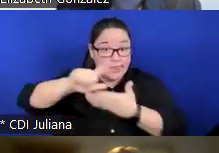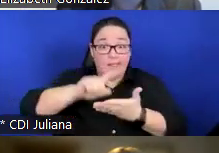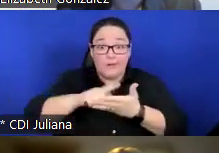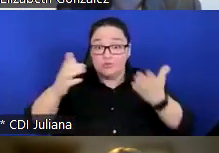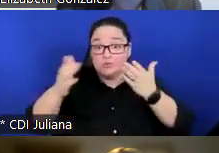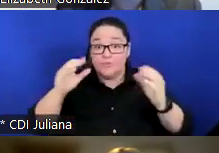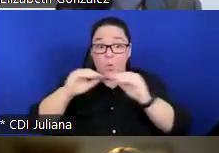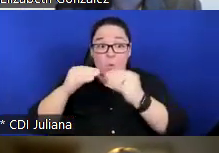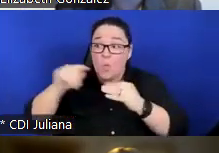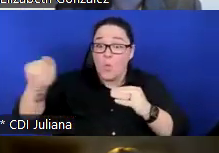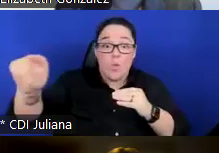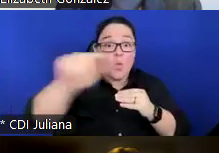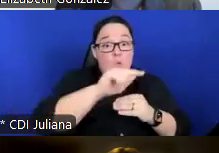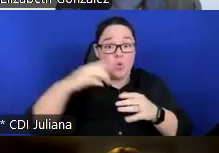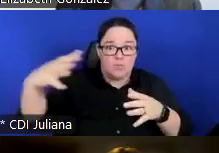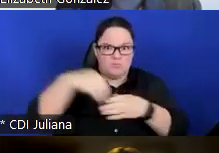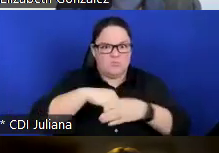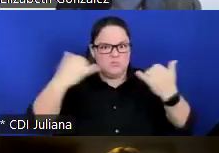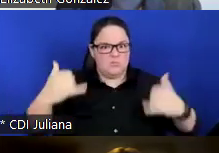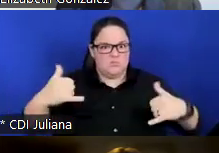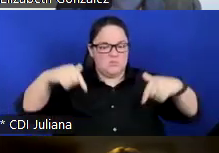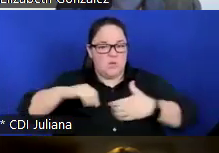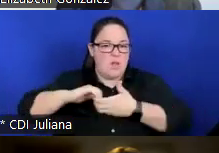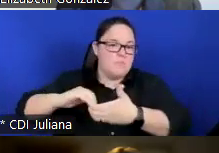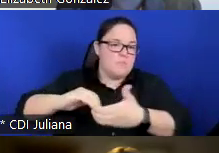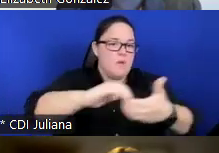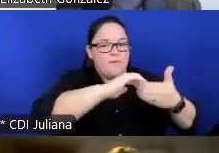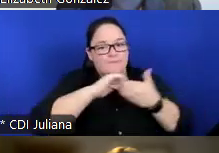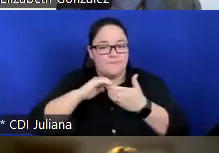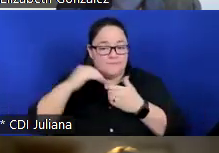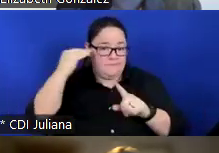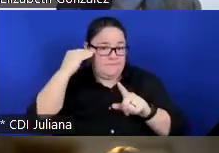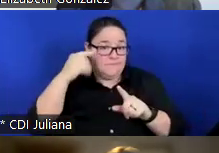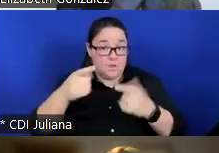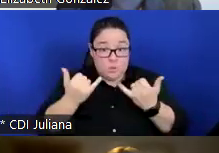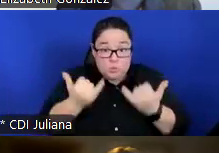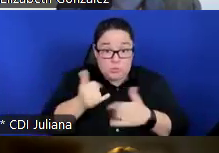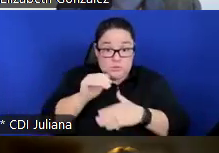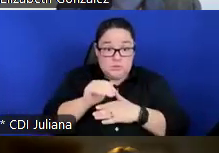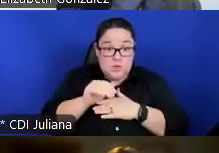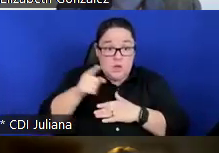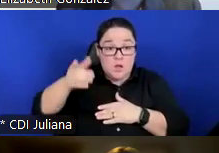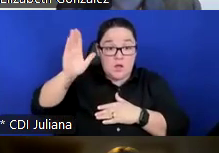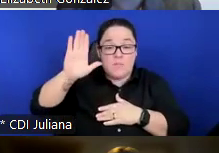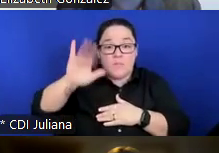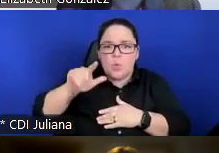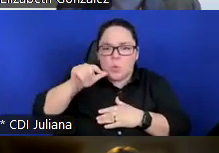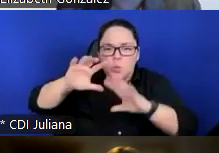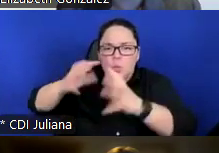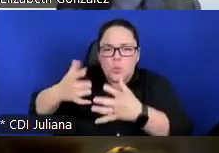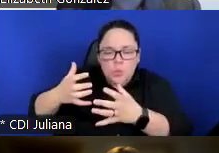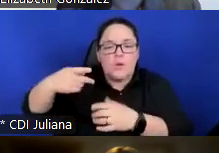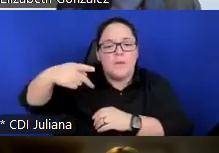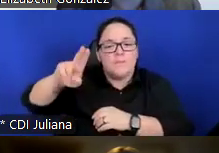collaborative. The one tonight was presented by Public Counsel, and we are there at the bottom of the list